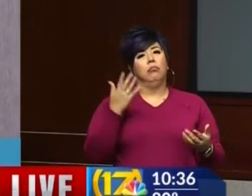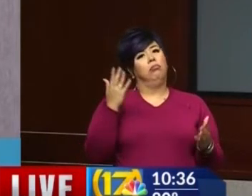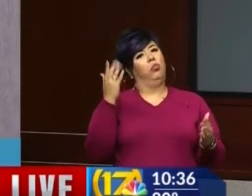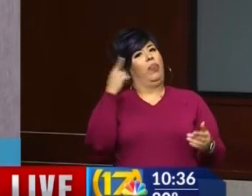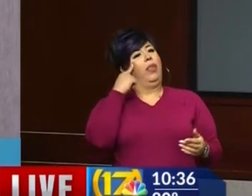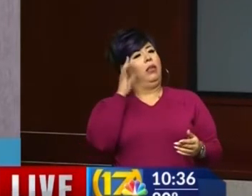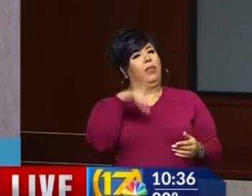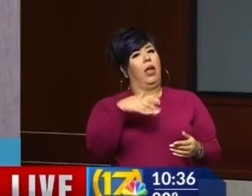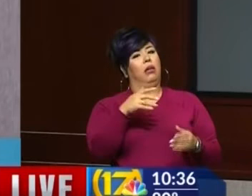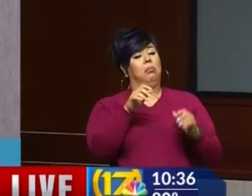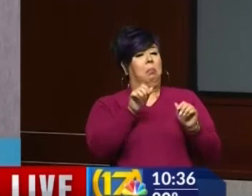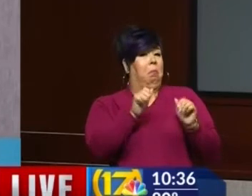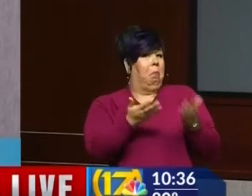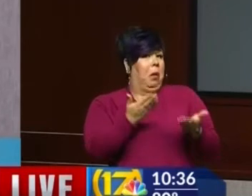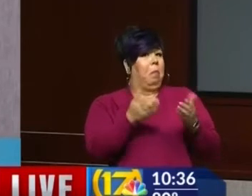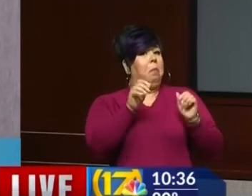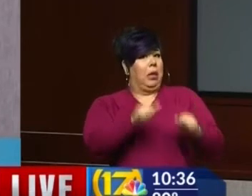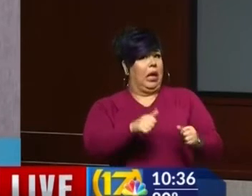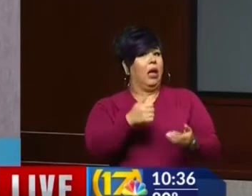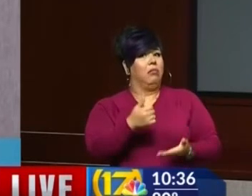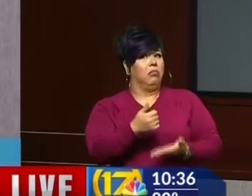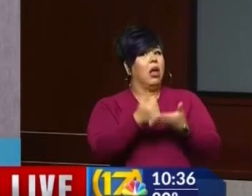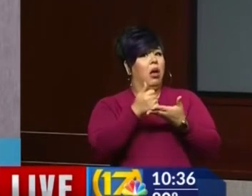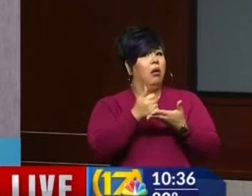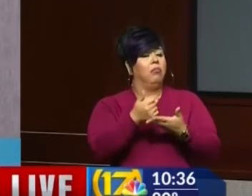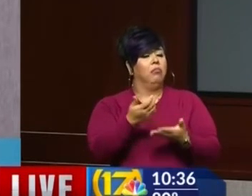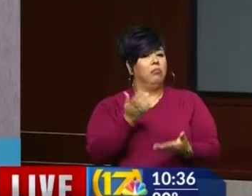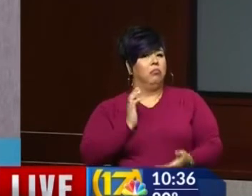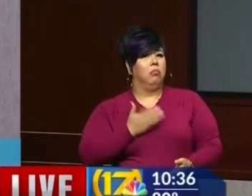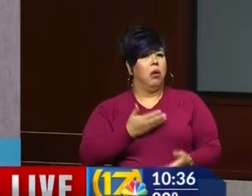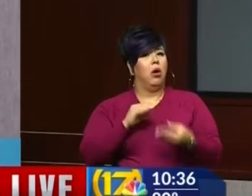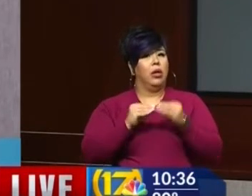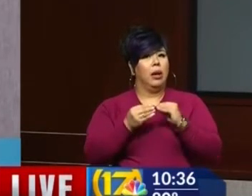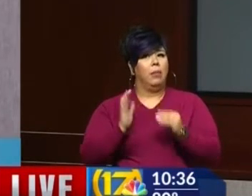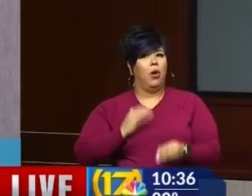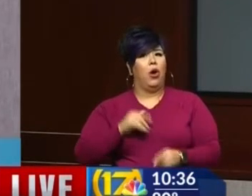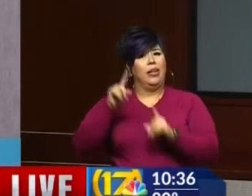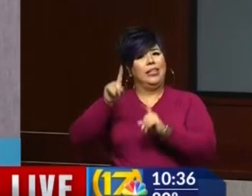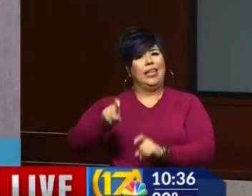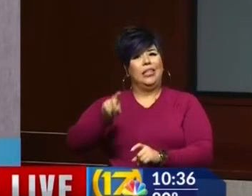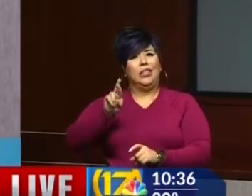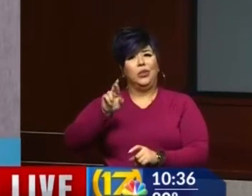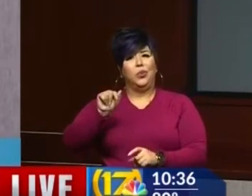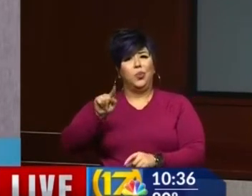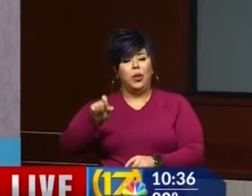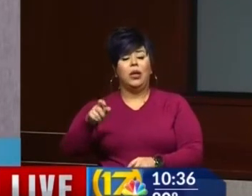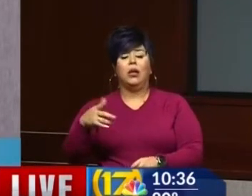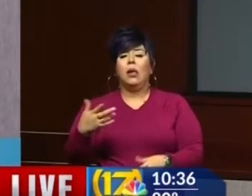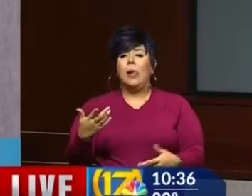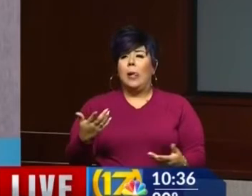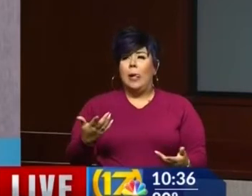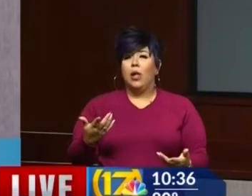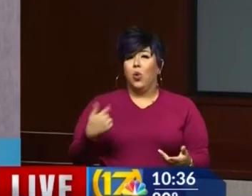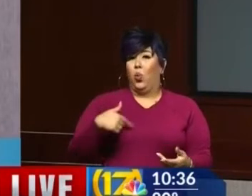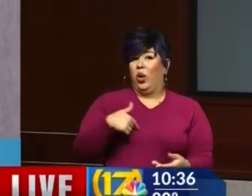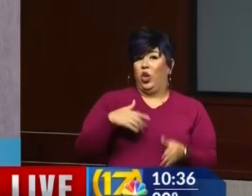We believe that could have a significant impact on our testing rates. We're encouraging other